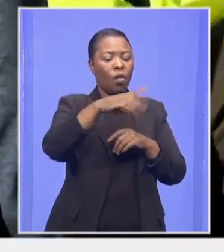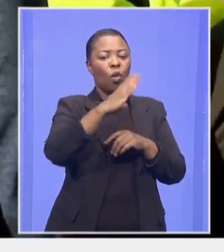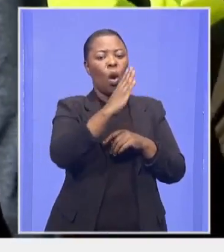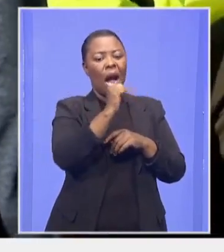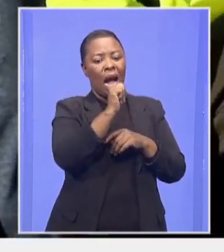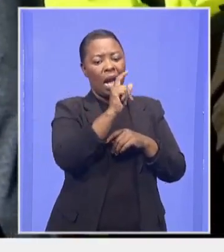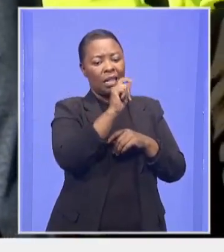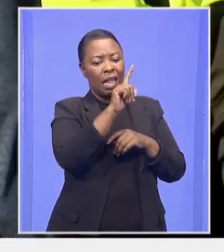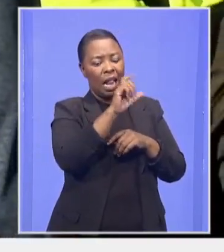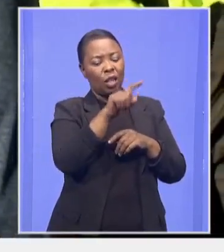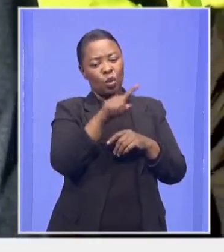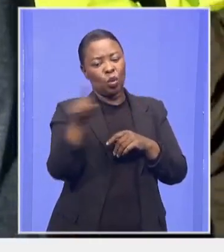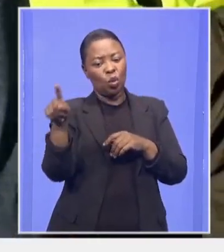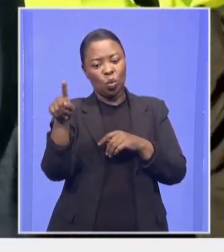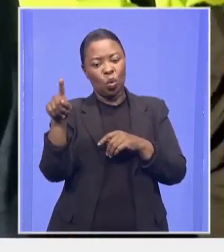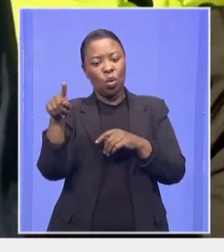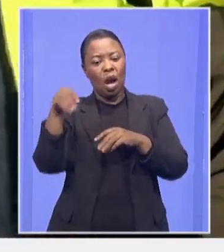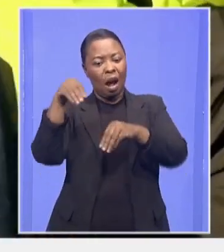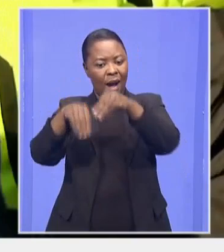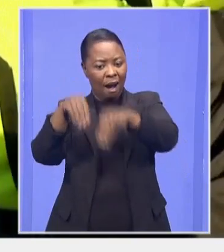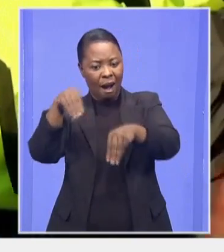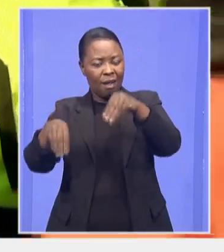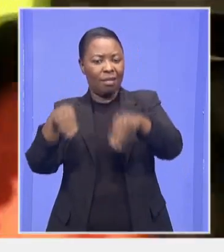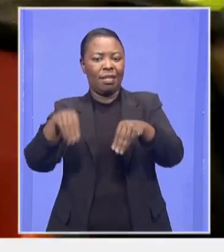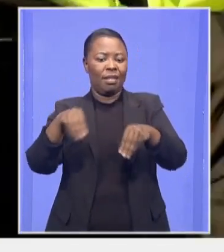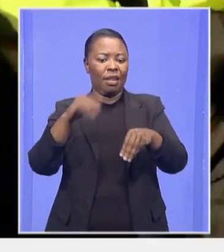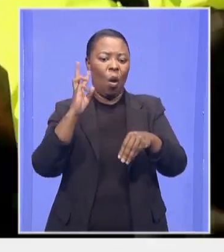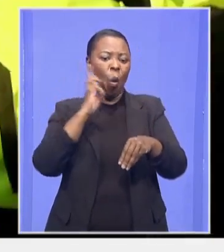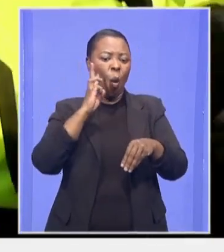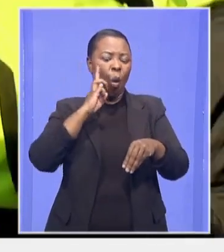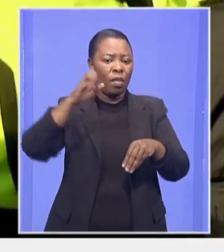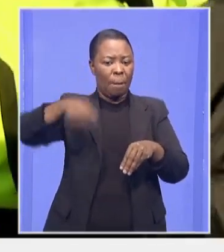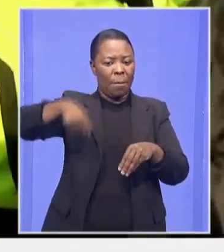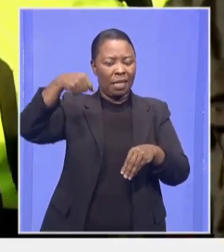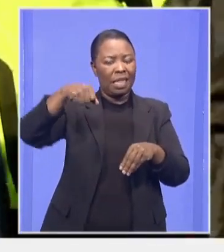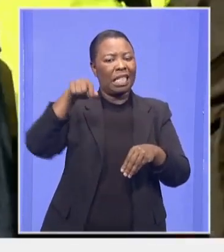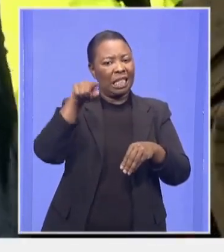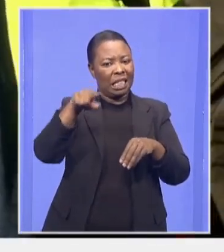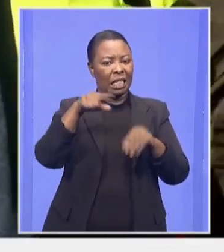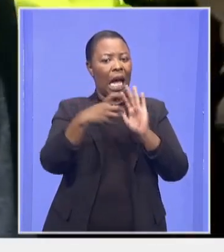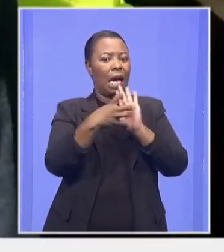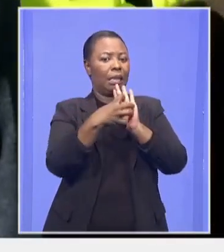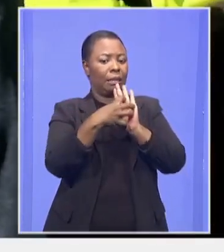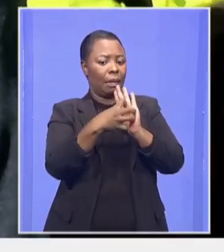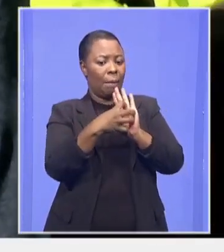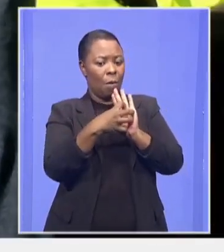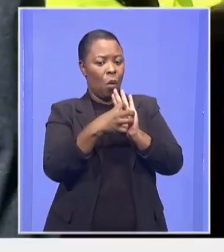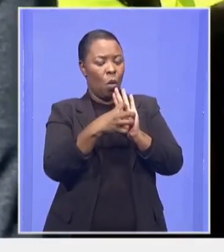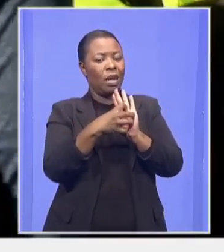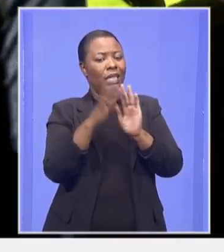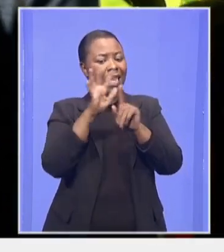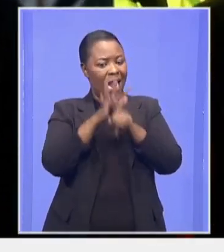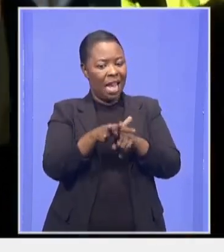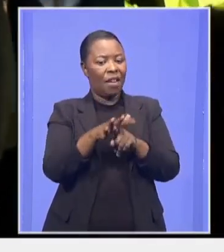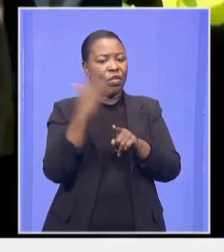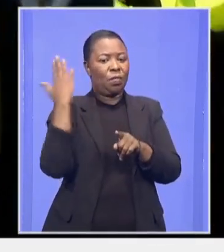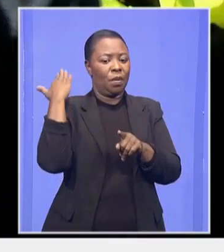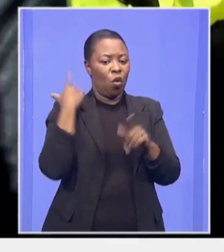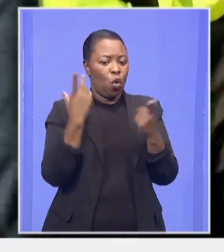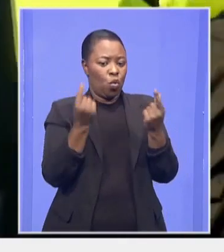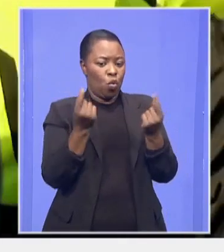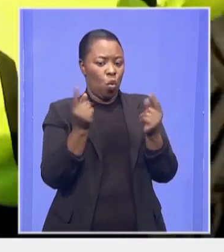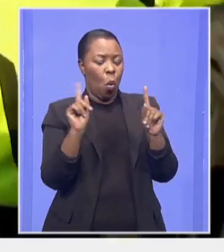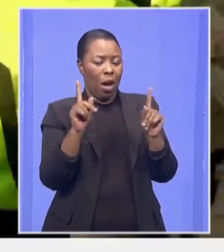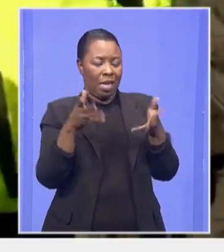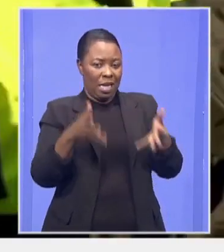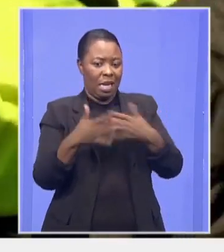the gardens to fetch water for their masters. Those are examples of what the slaves used to do in our